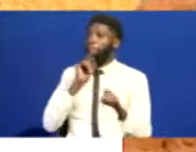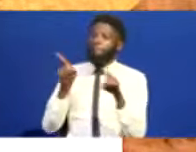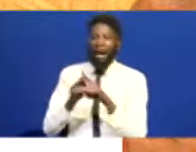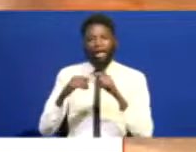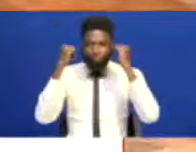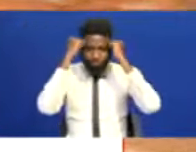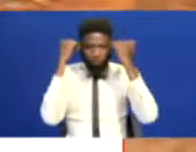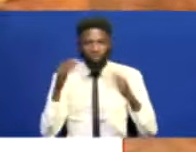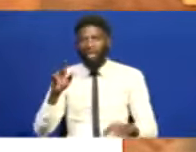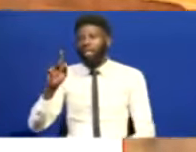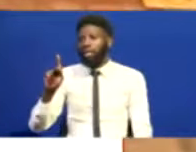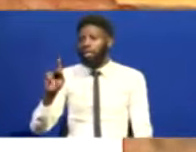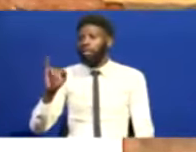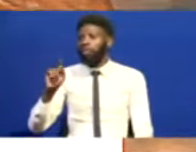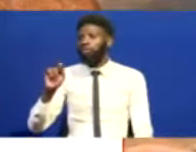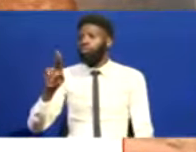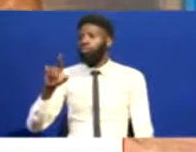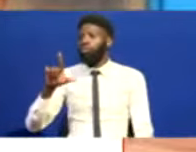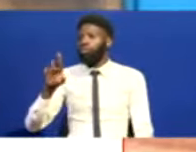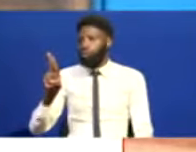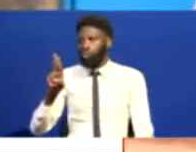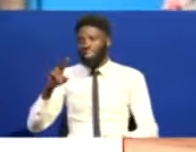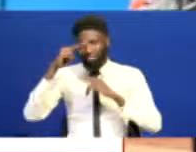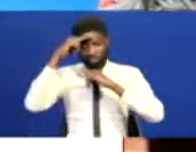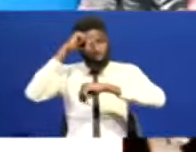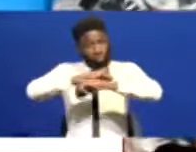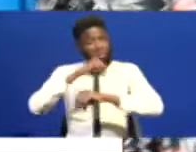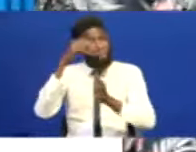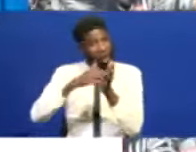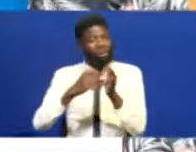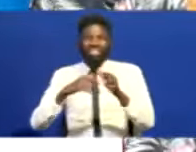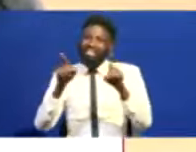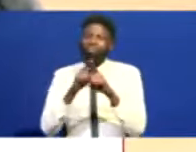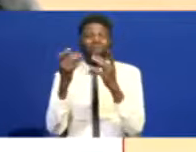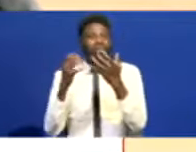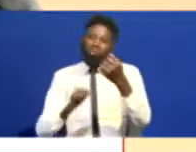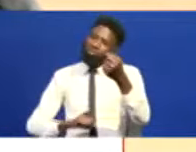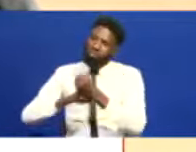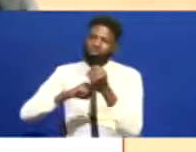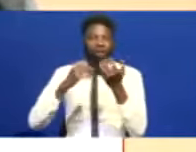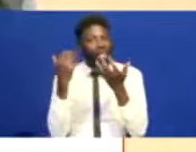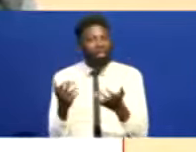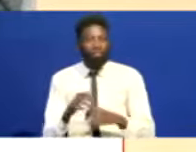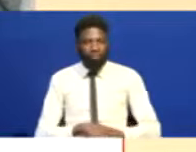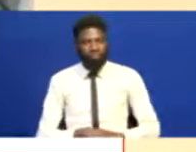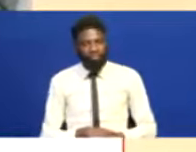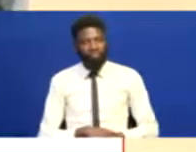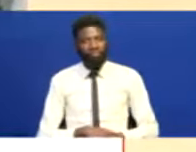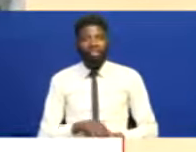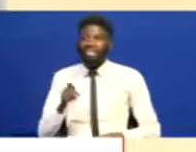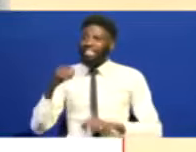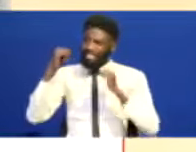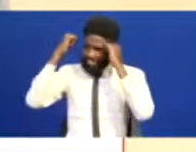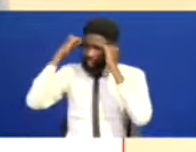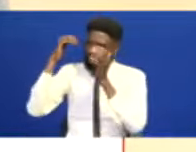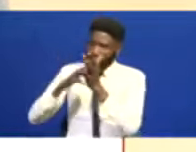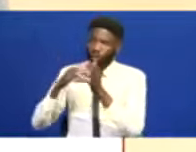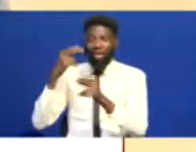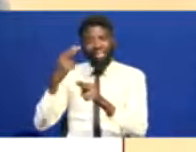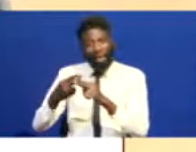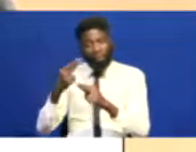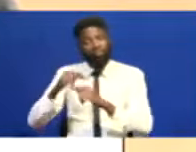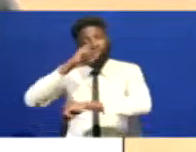Kitulu Secondary School in Machakos, also is in dire need for support. Nasomea side za Machakos, shule inaitwa Kitulu.